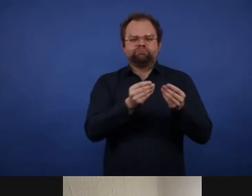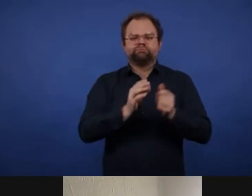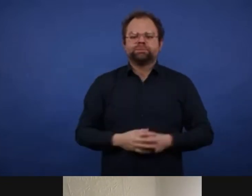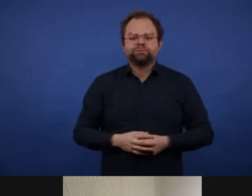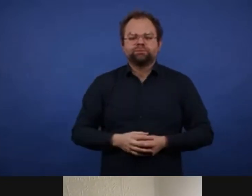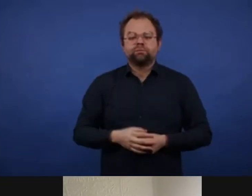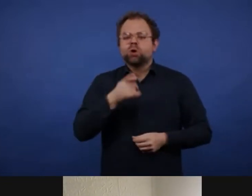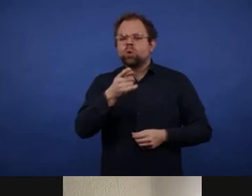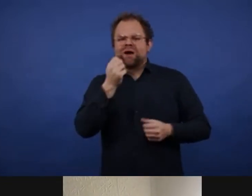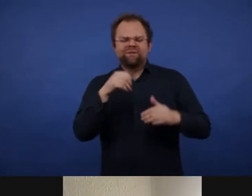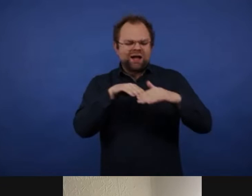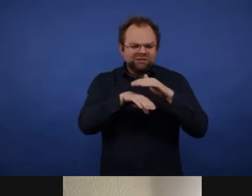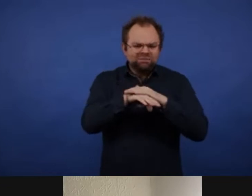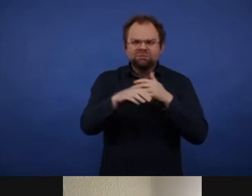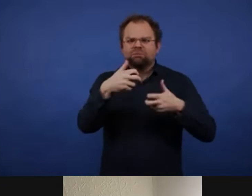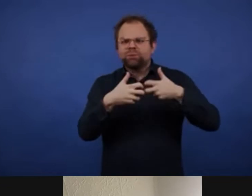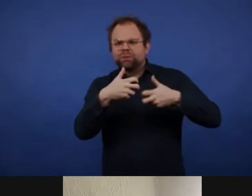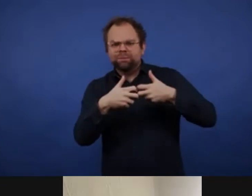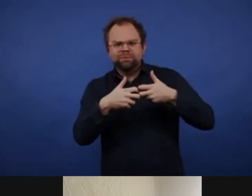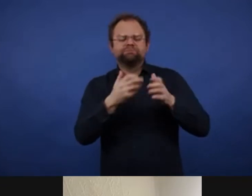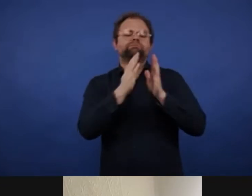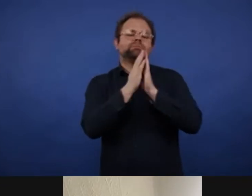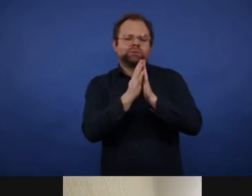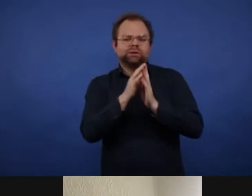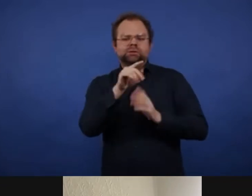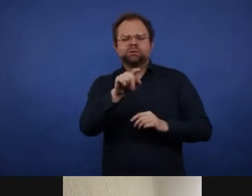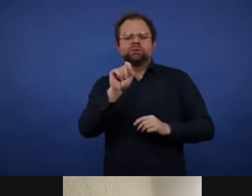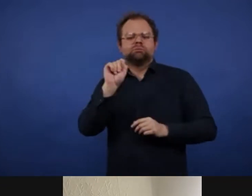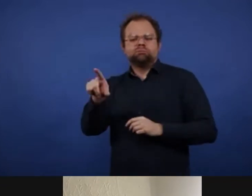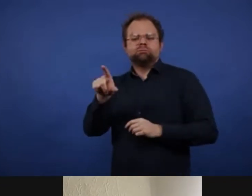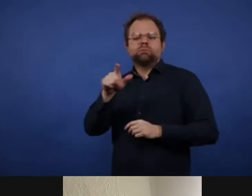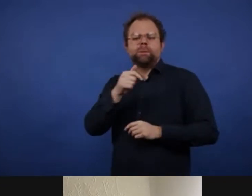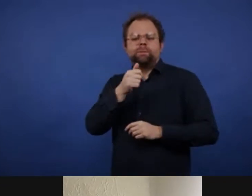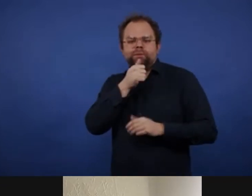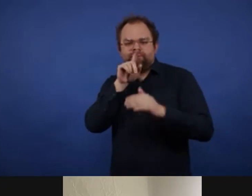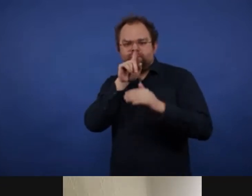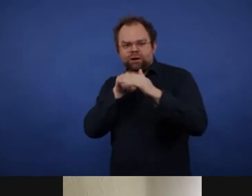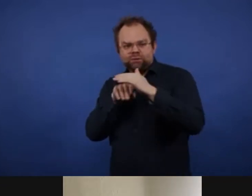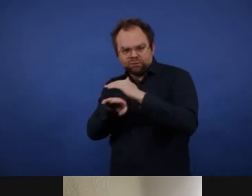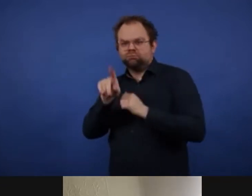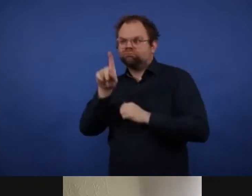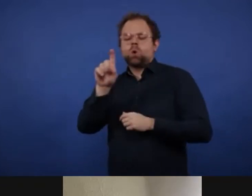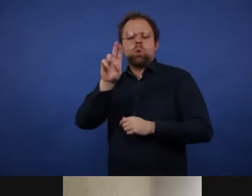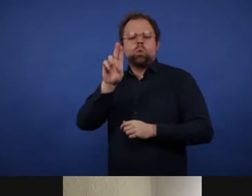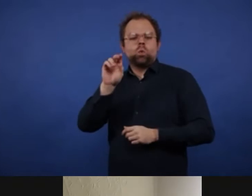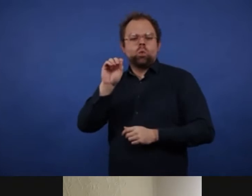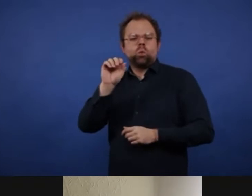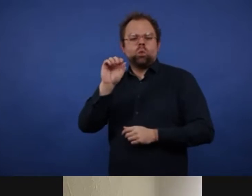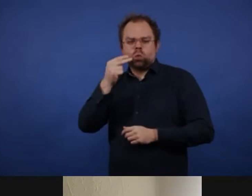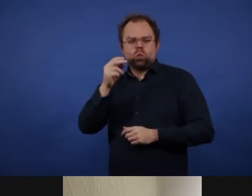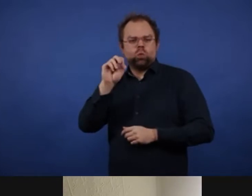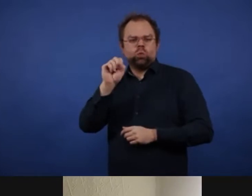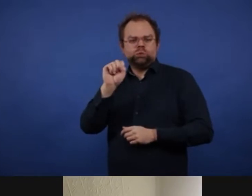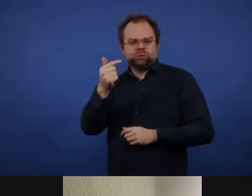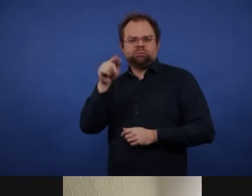webinars@ida/secretariat.org. And the team will try and resolve that to their best of their ability. We request all speakers to